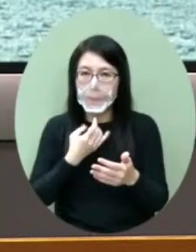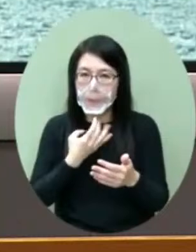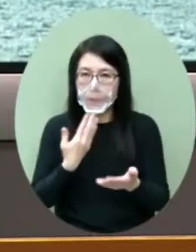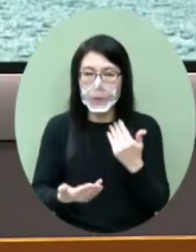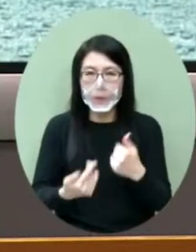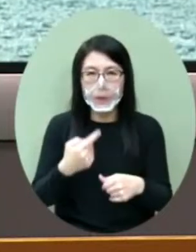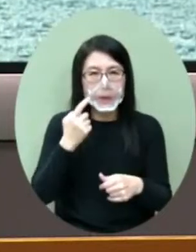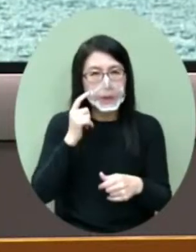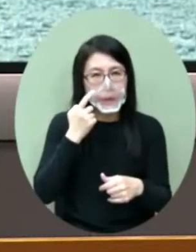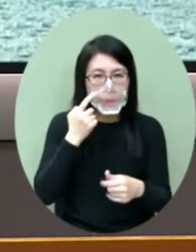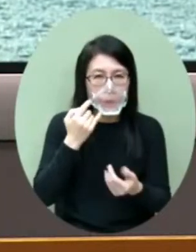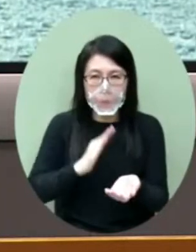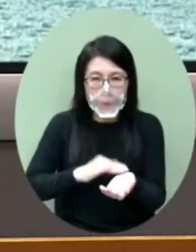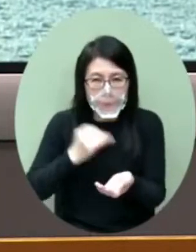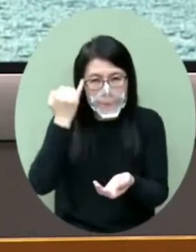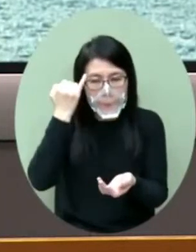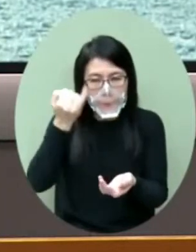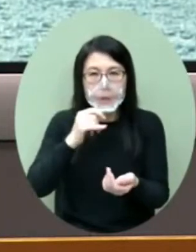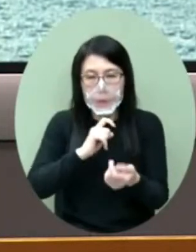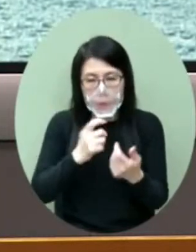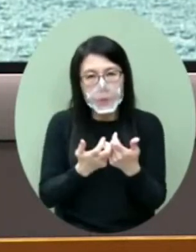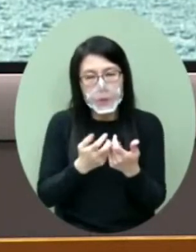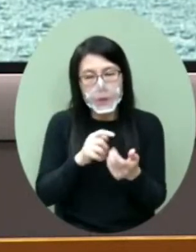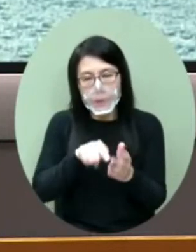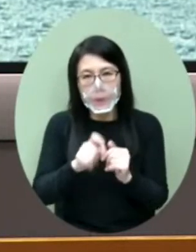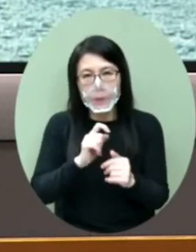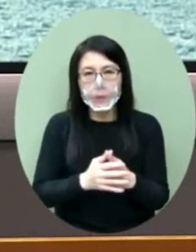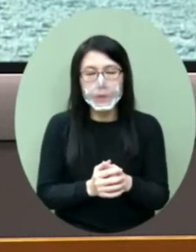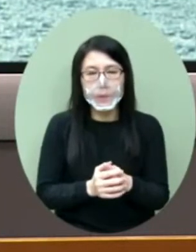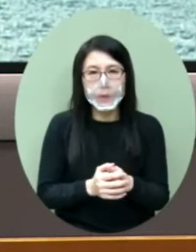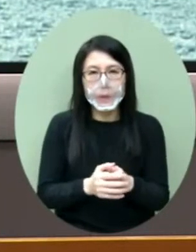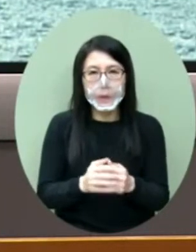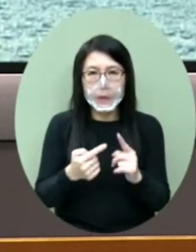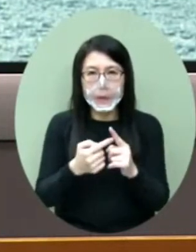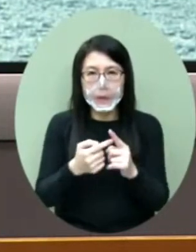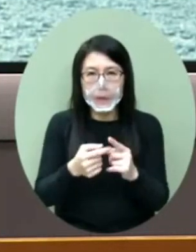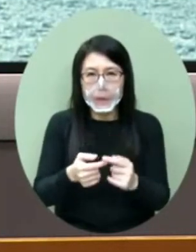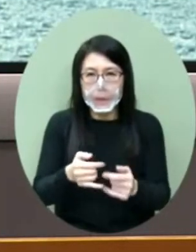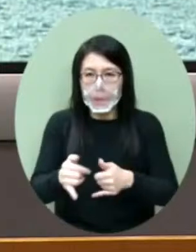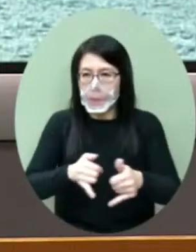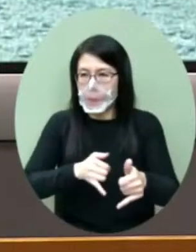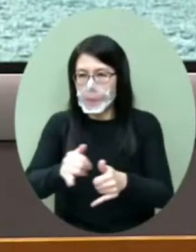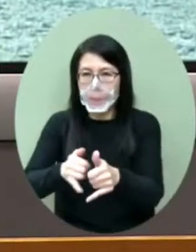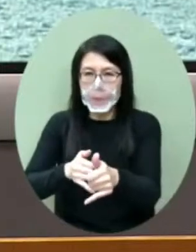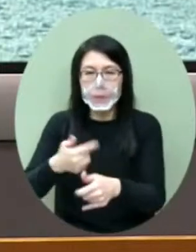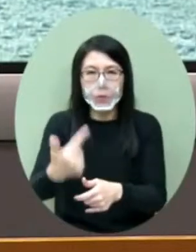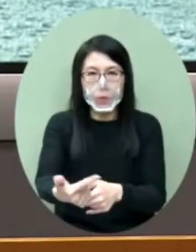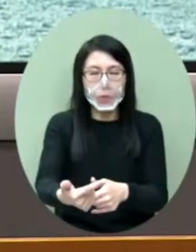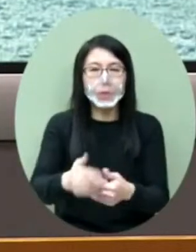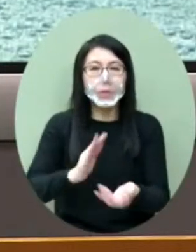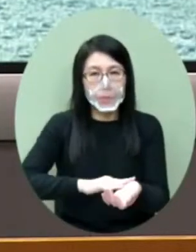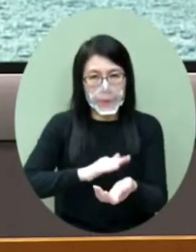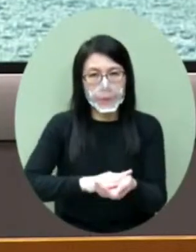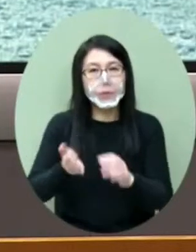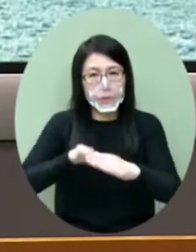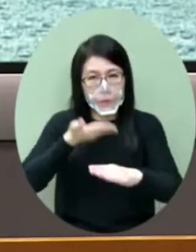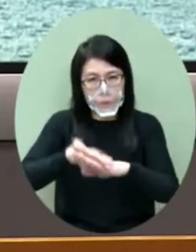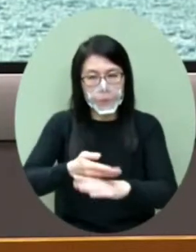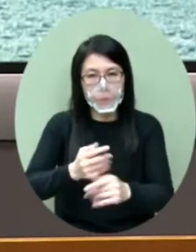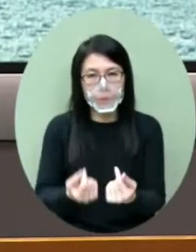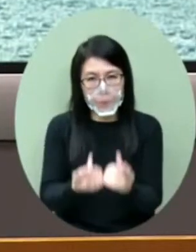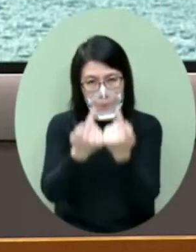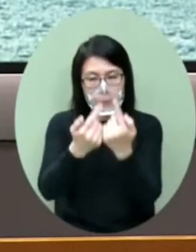the unreported cases or the asymptomatic cases are still considerable. If we're seeing more people out and